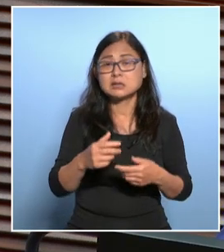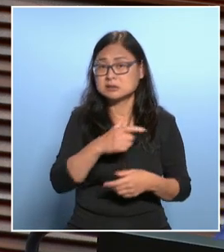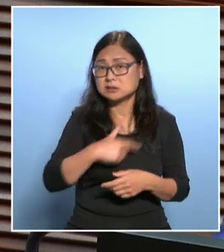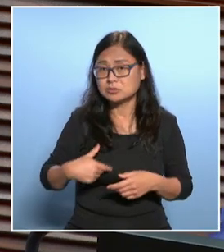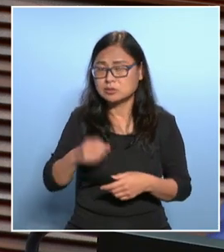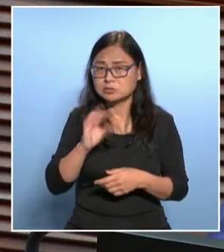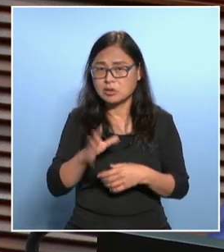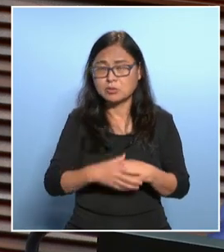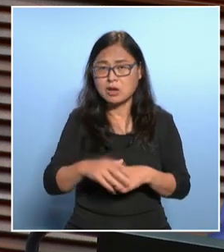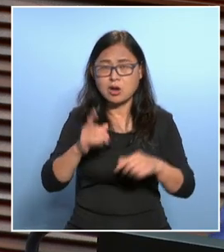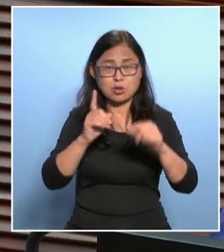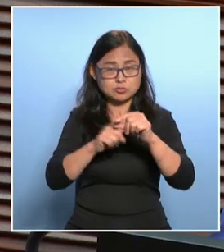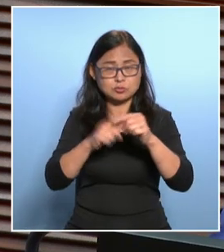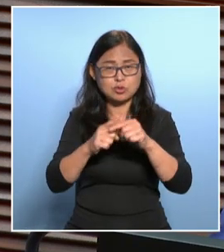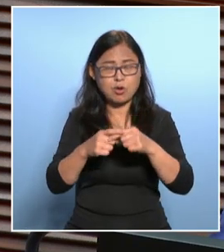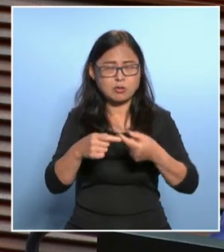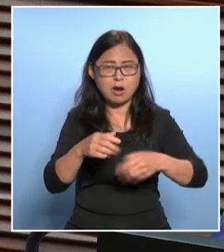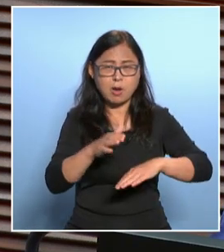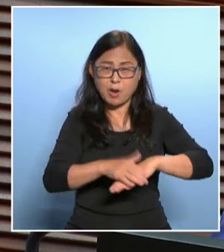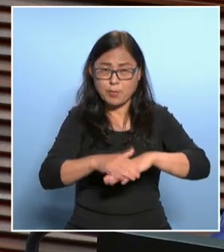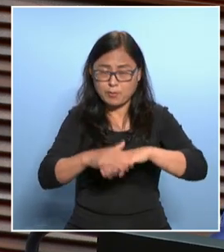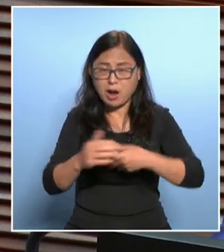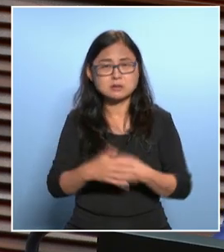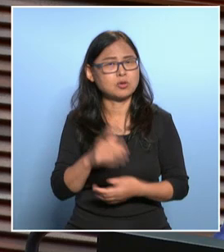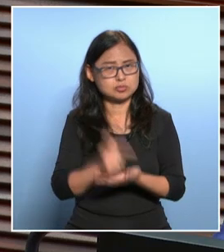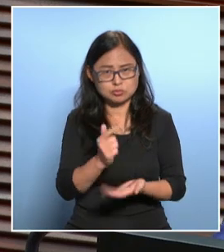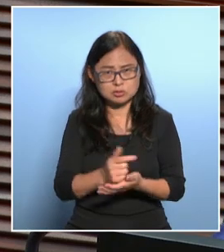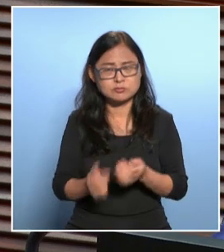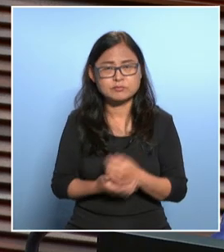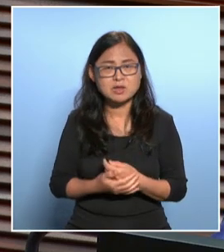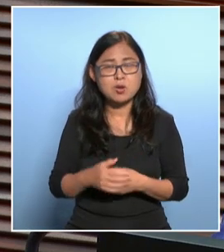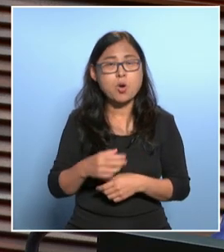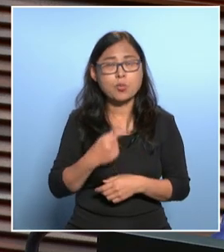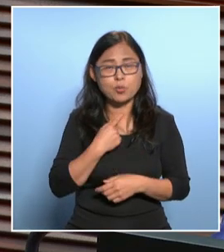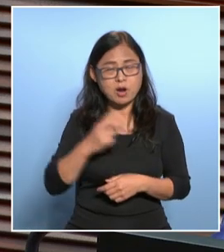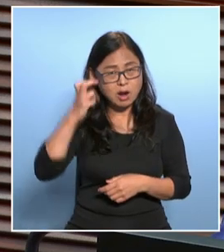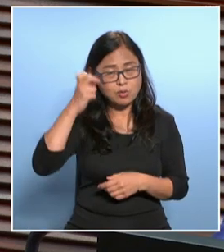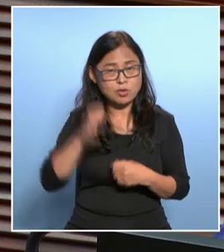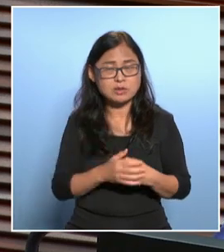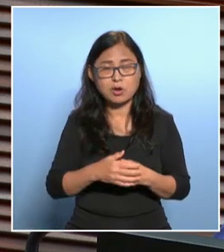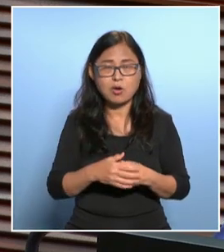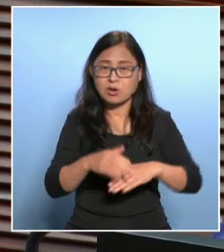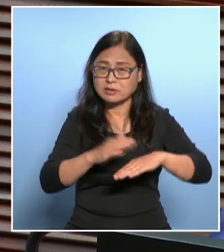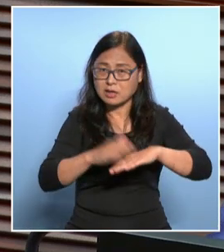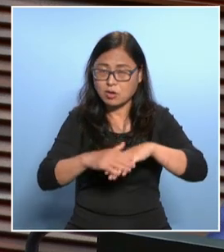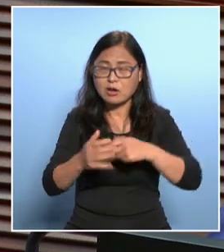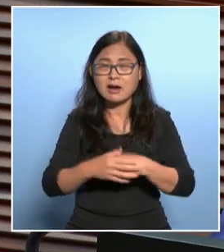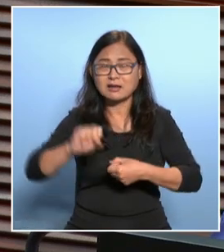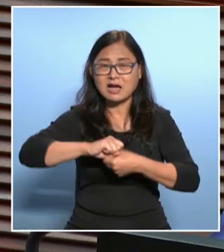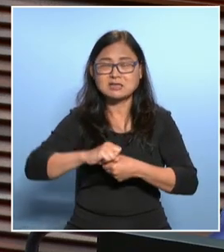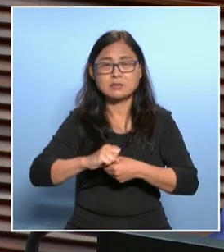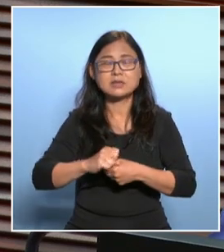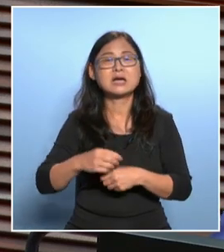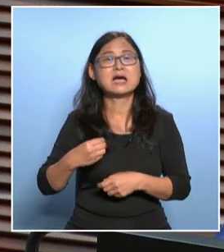AMDs? That can be quite difficult. Some other members suggested the establishment of a centralized registry. I find that is quite